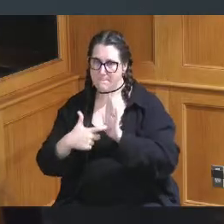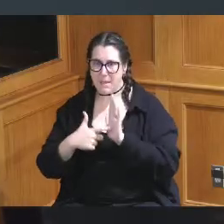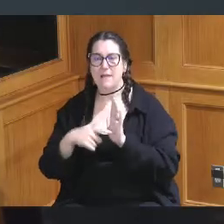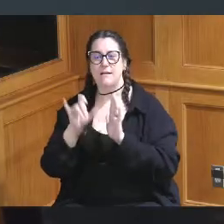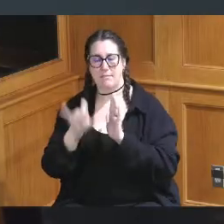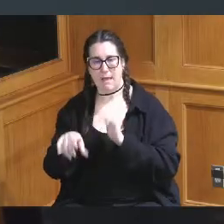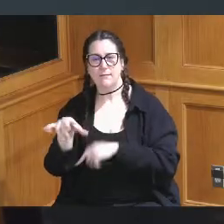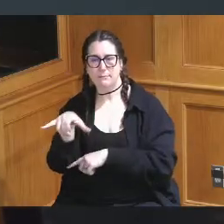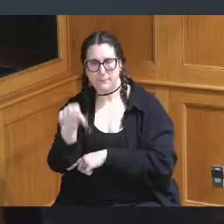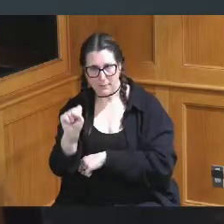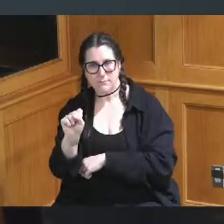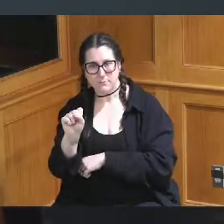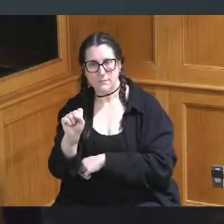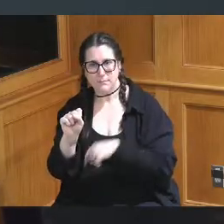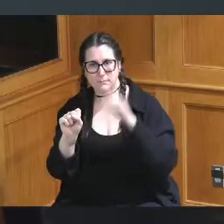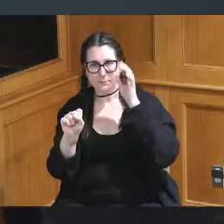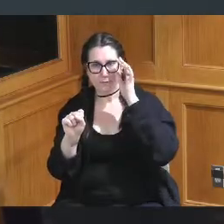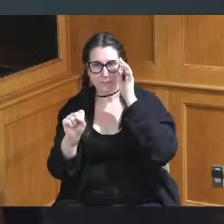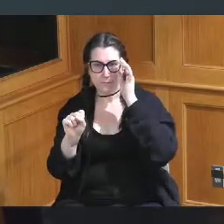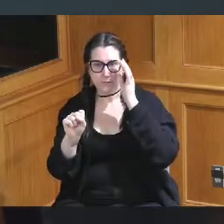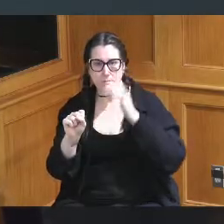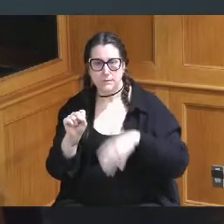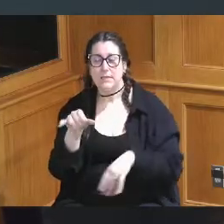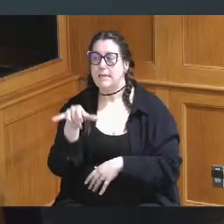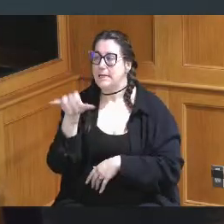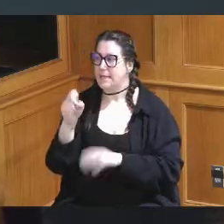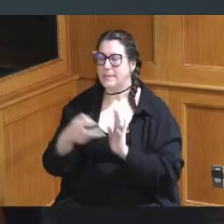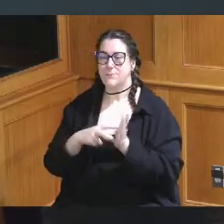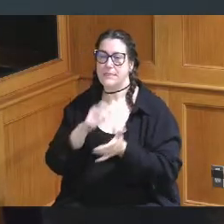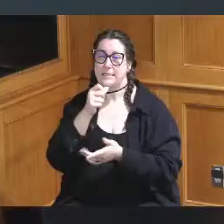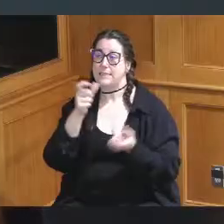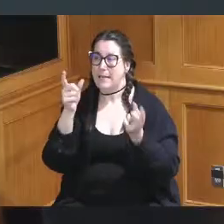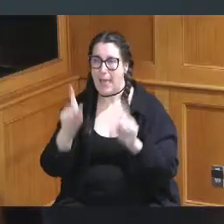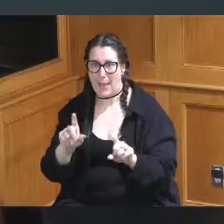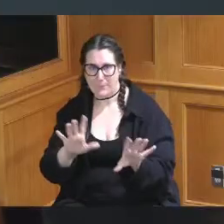Yes. Yes means it didn't happen, okay?